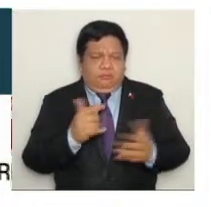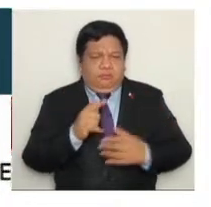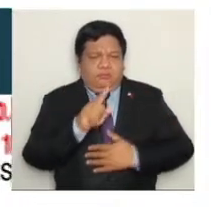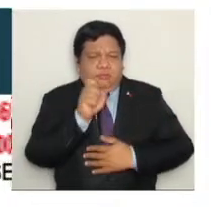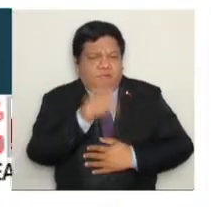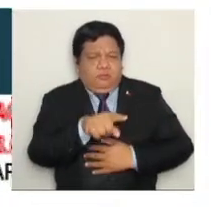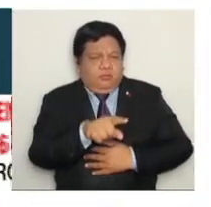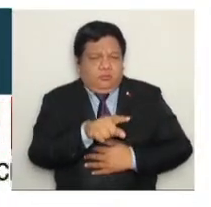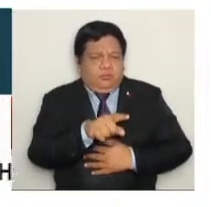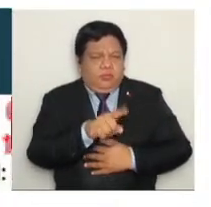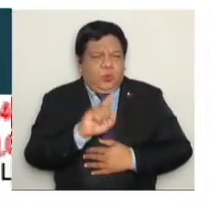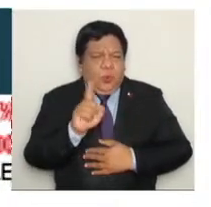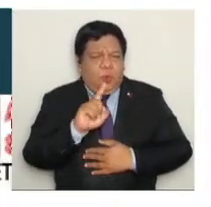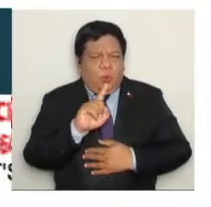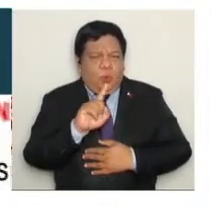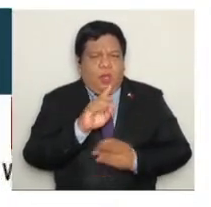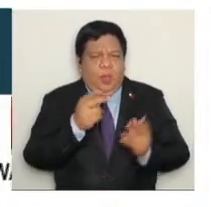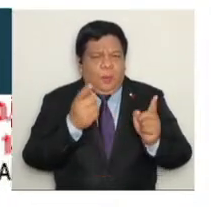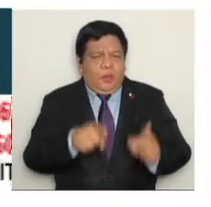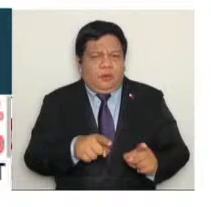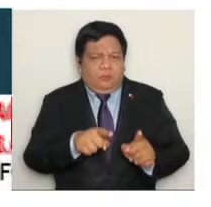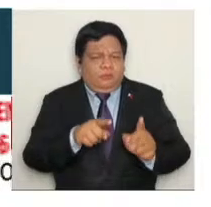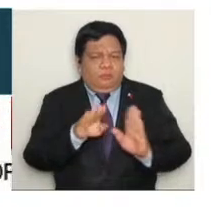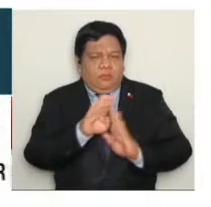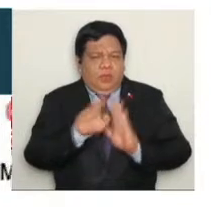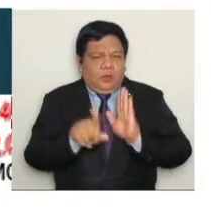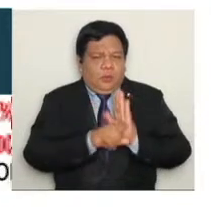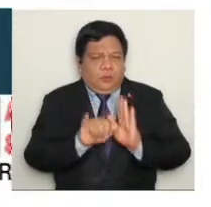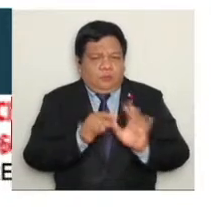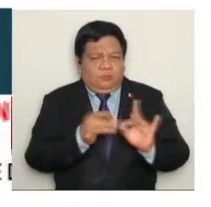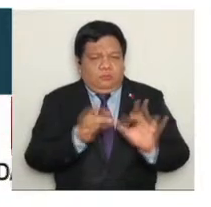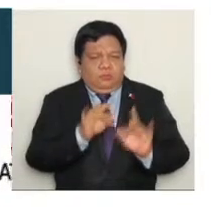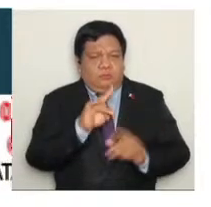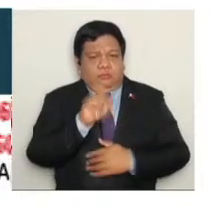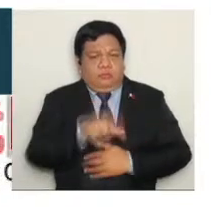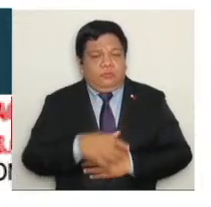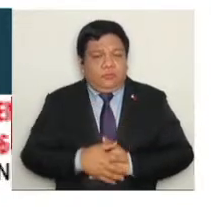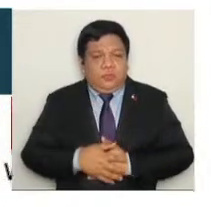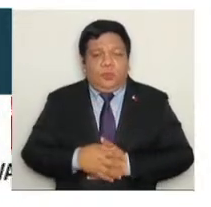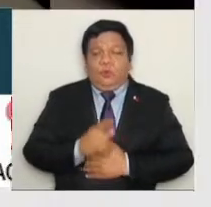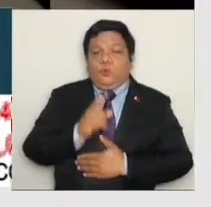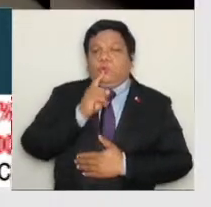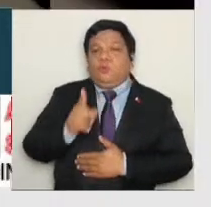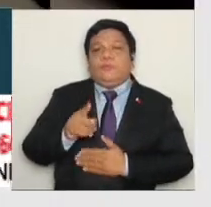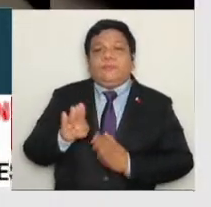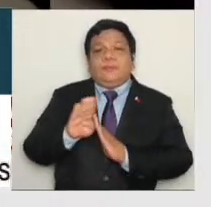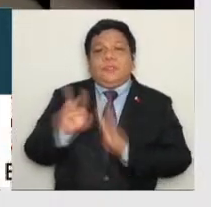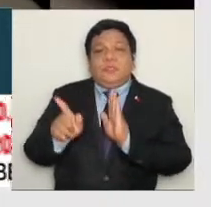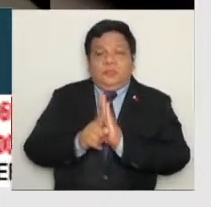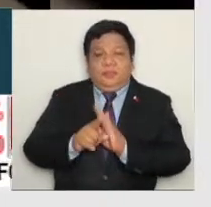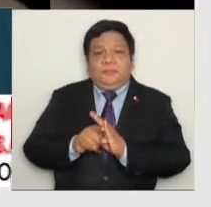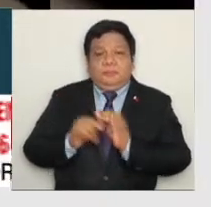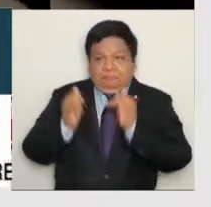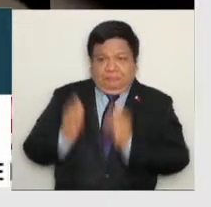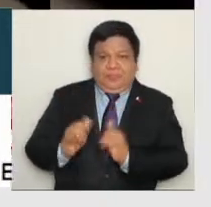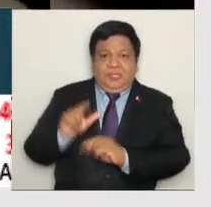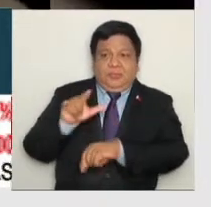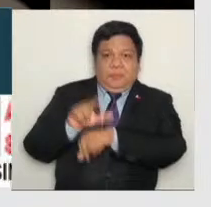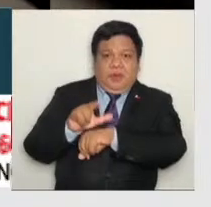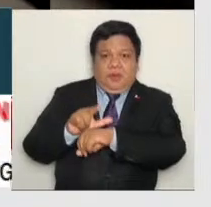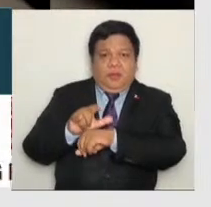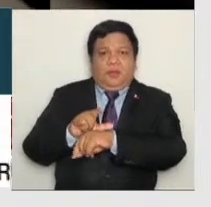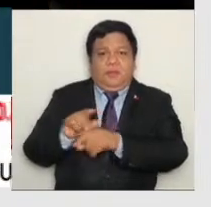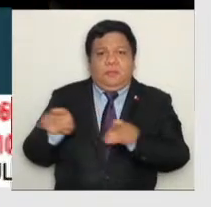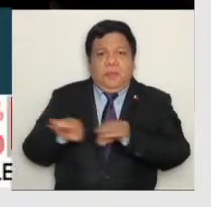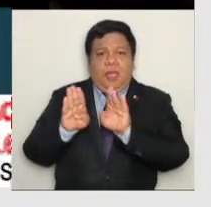was the context of that statement? Well, the context really is we took the same plane July 1 to